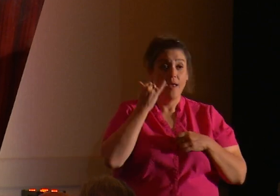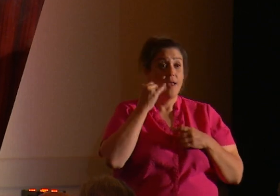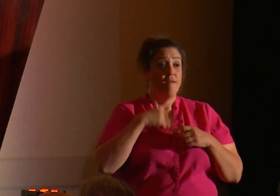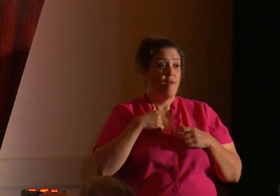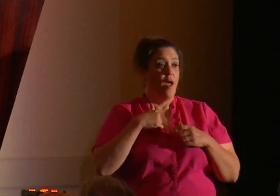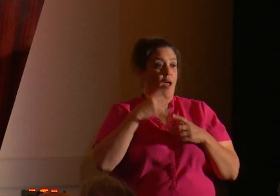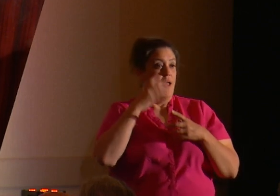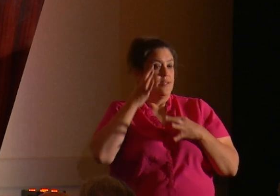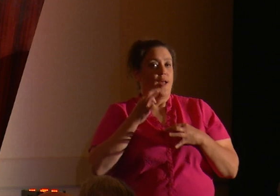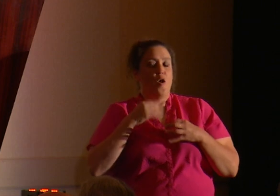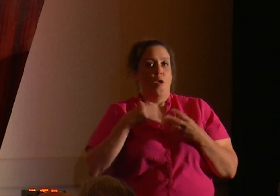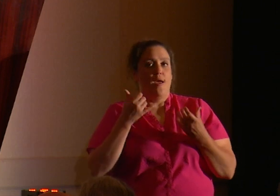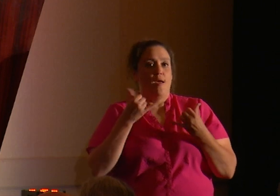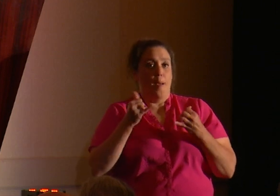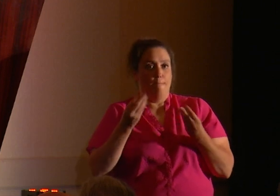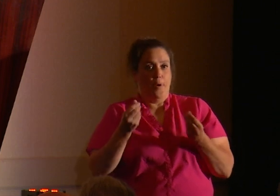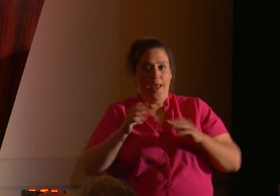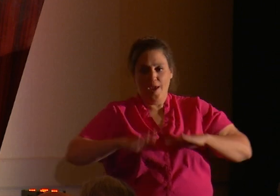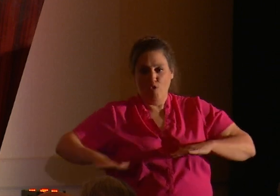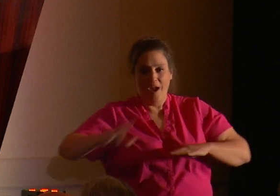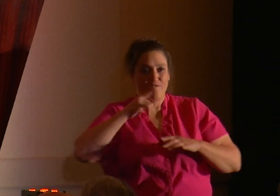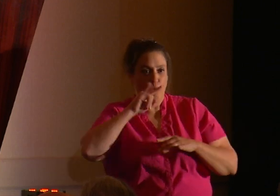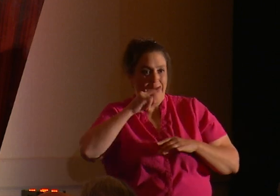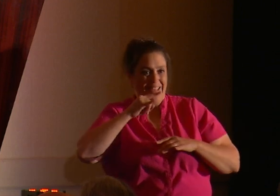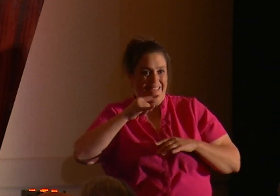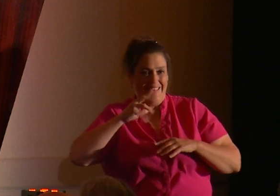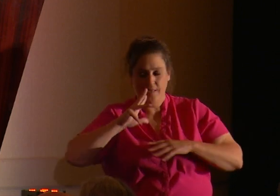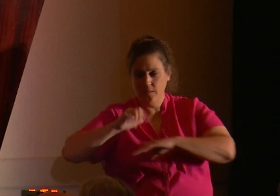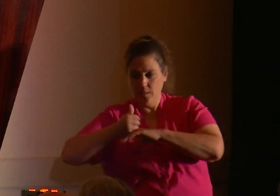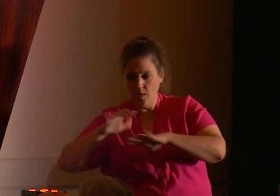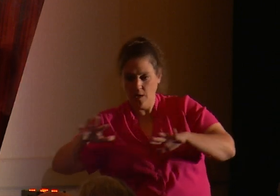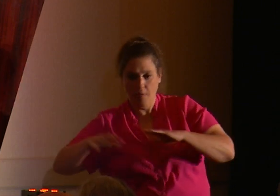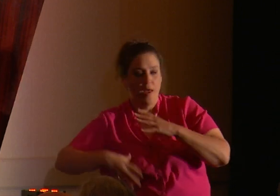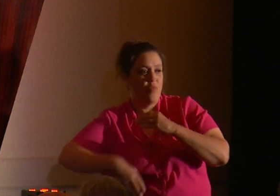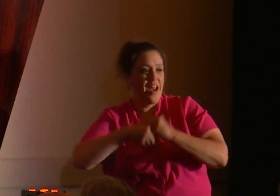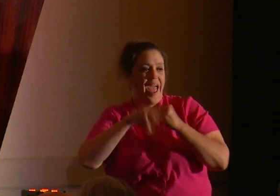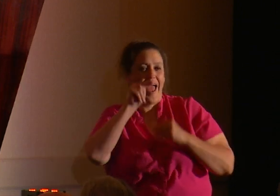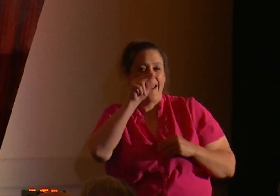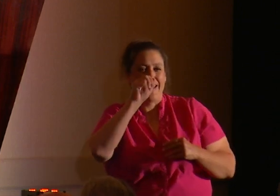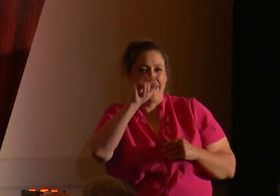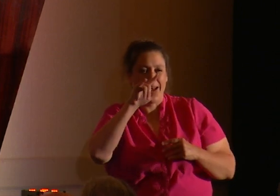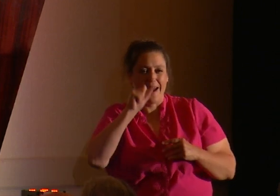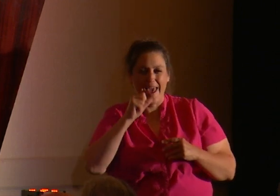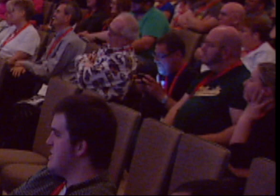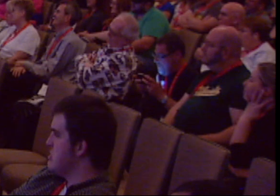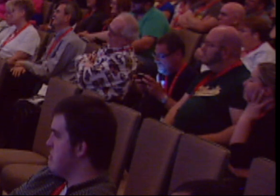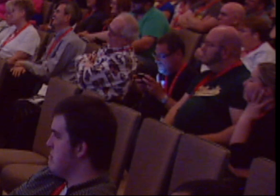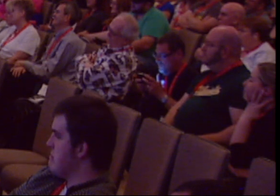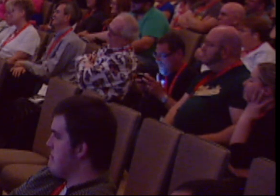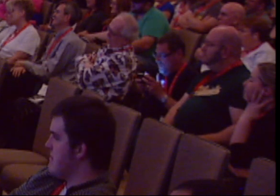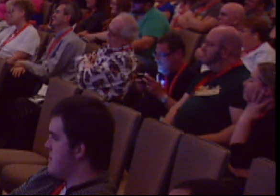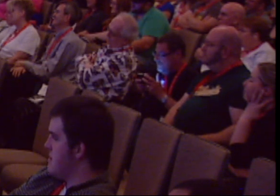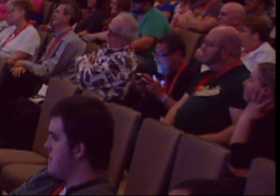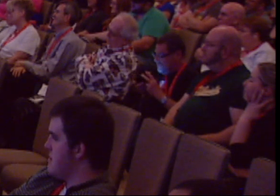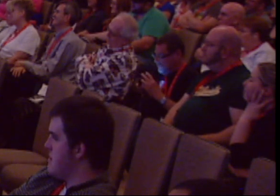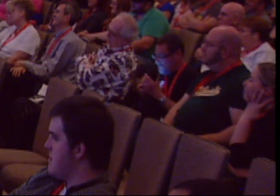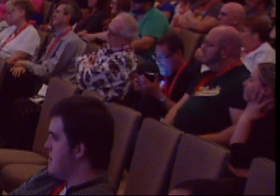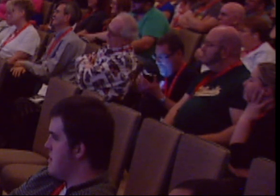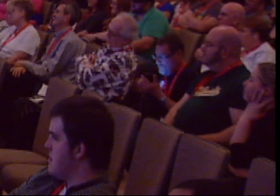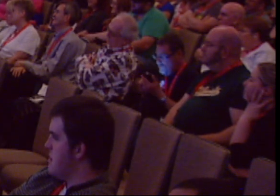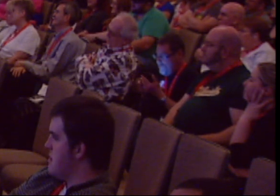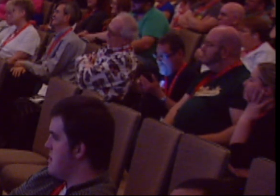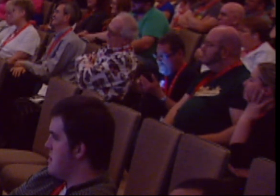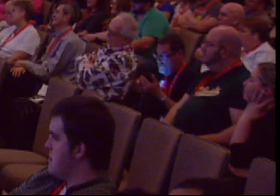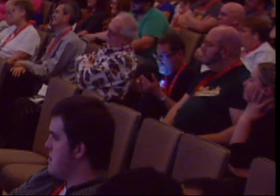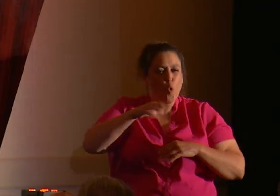for my kids, and I just put nails in it, and snakes. The pool has acid.